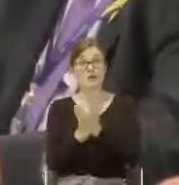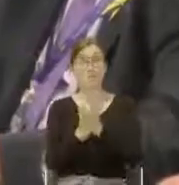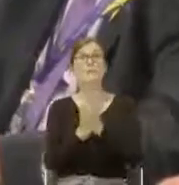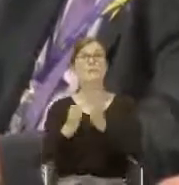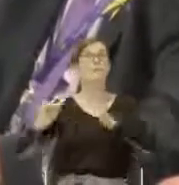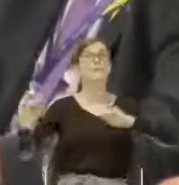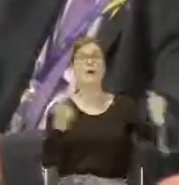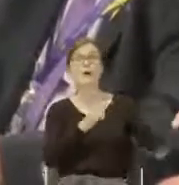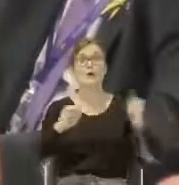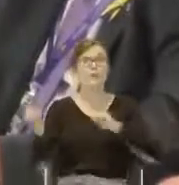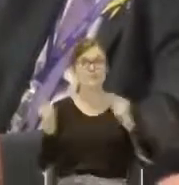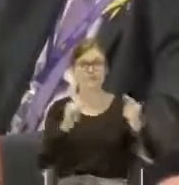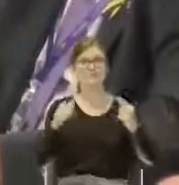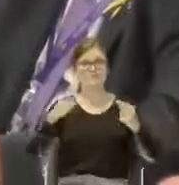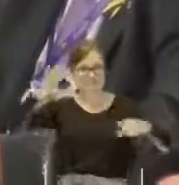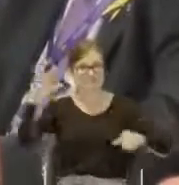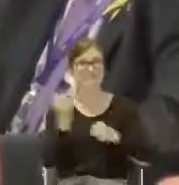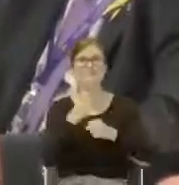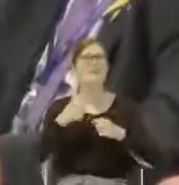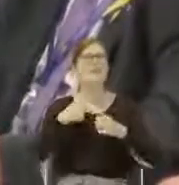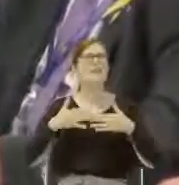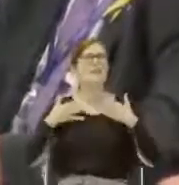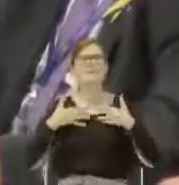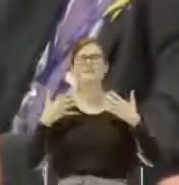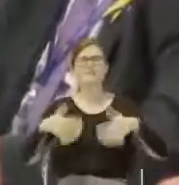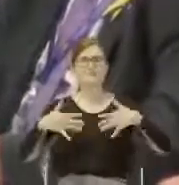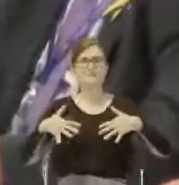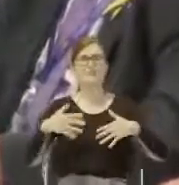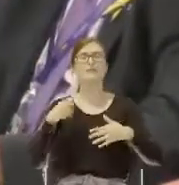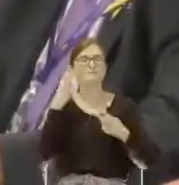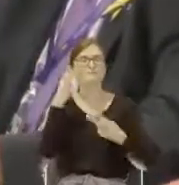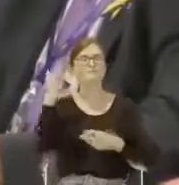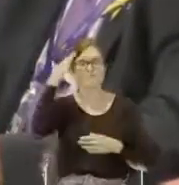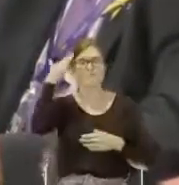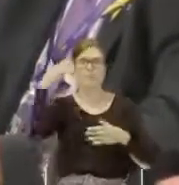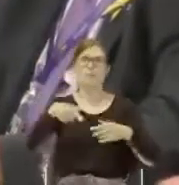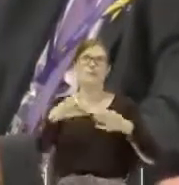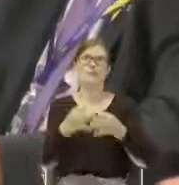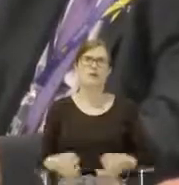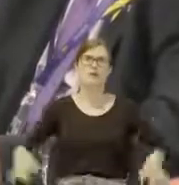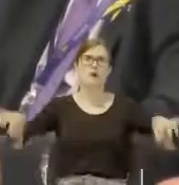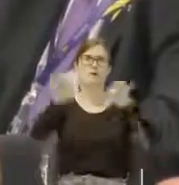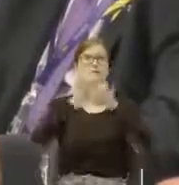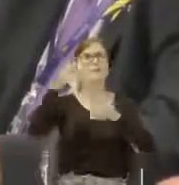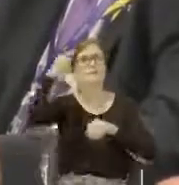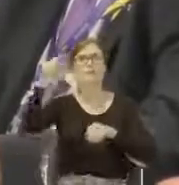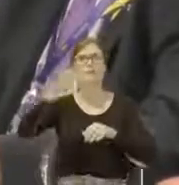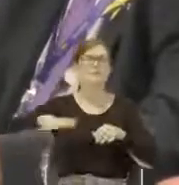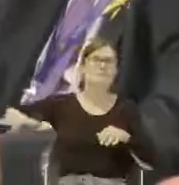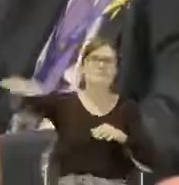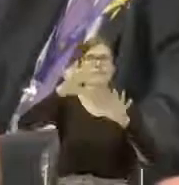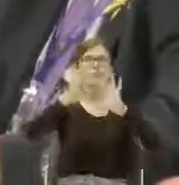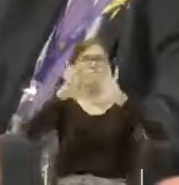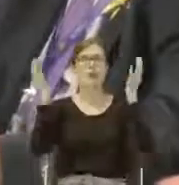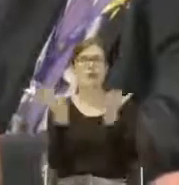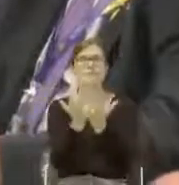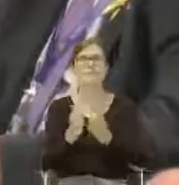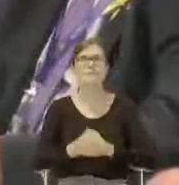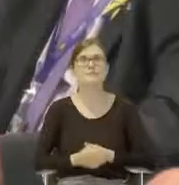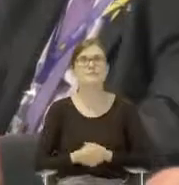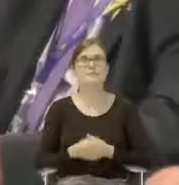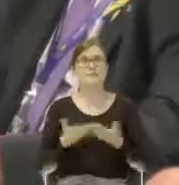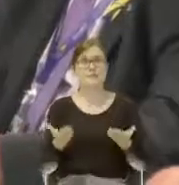week until 30th. Of June. The World Assembly is the official mechanism for local and